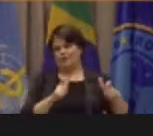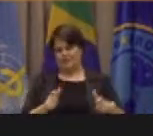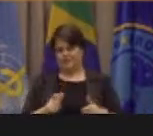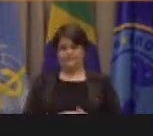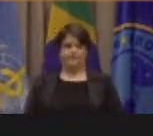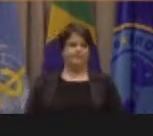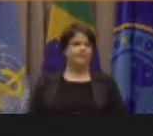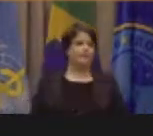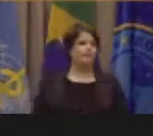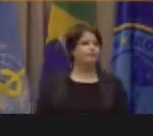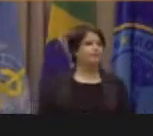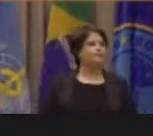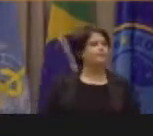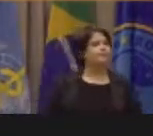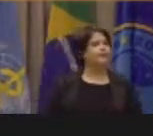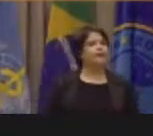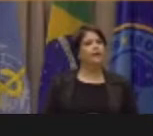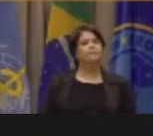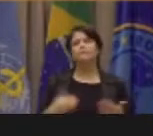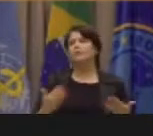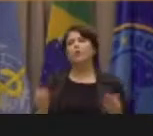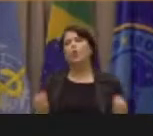this.